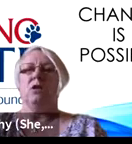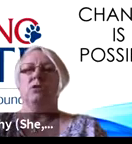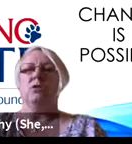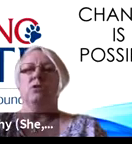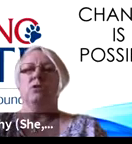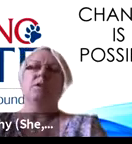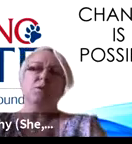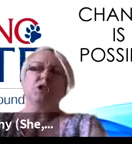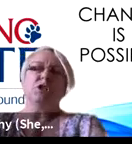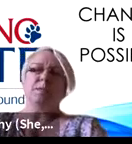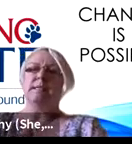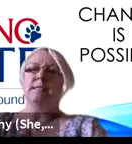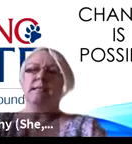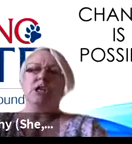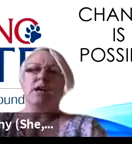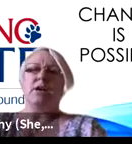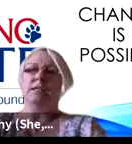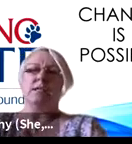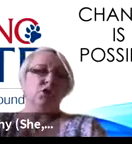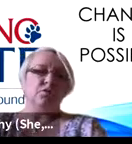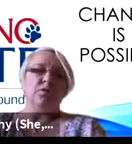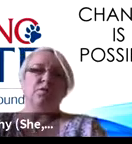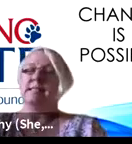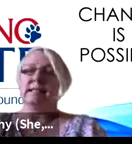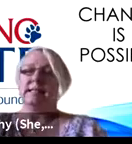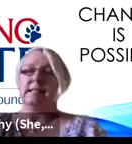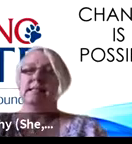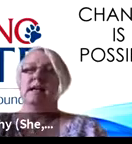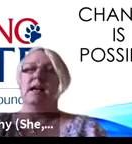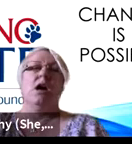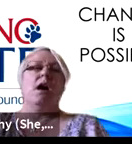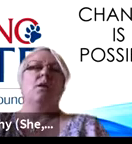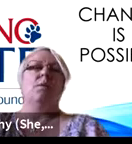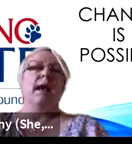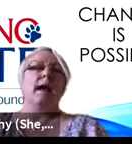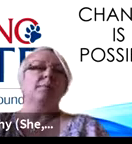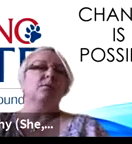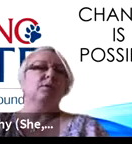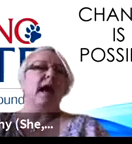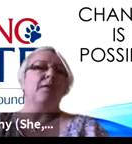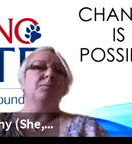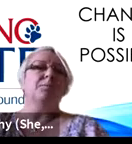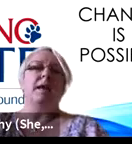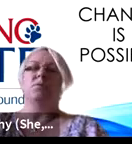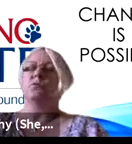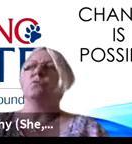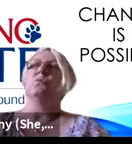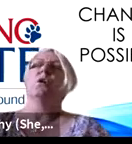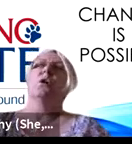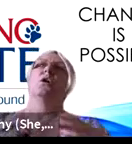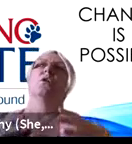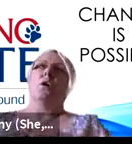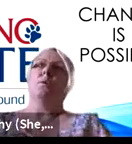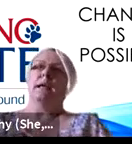pipeline includes in-reach into prisons, into jails, and into juvenile facilities. We absolutely have to be able